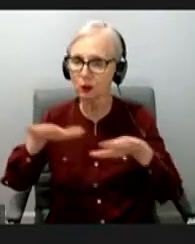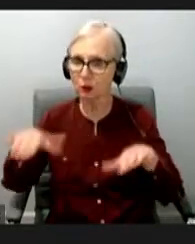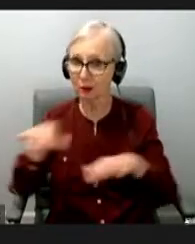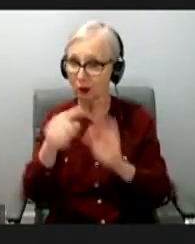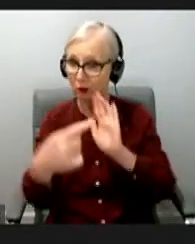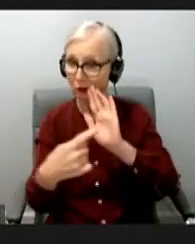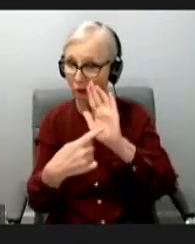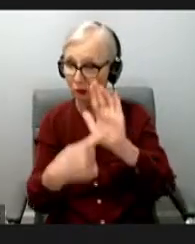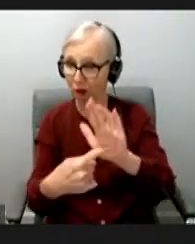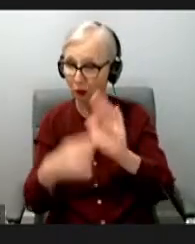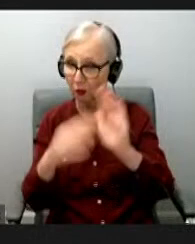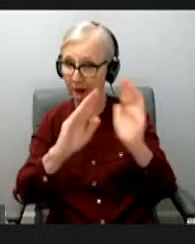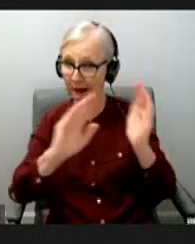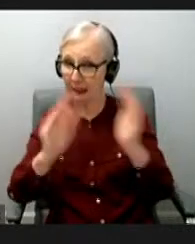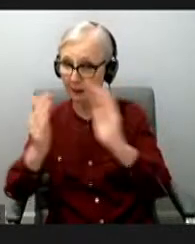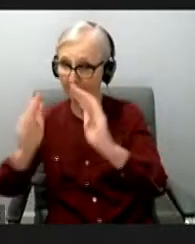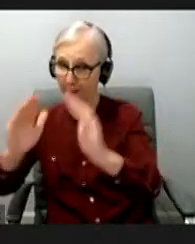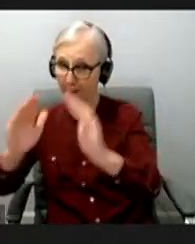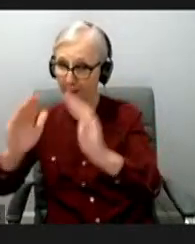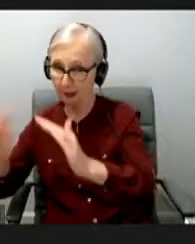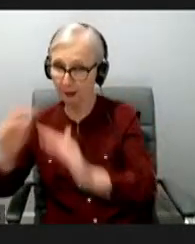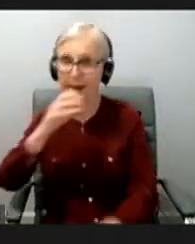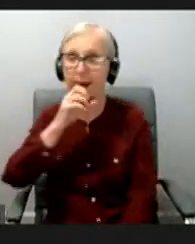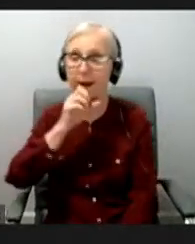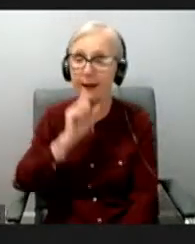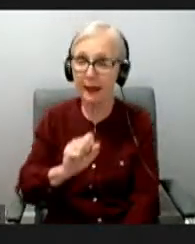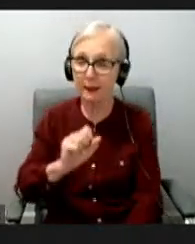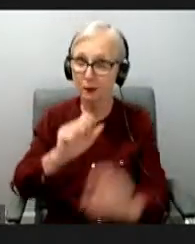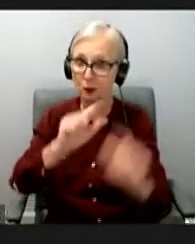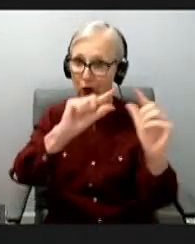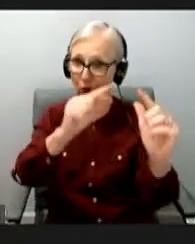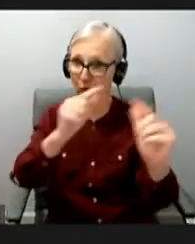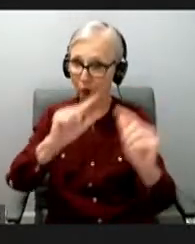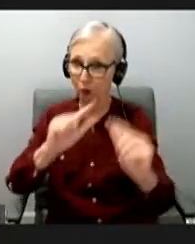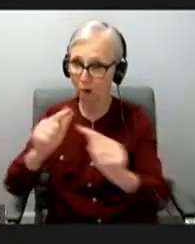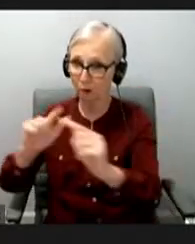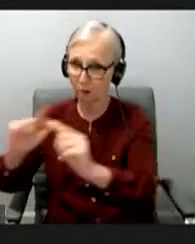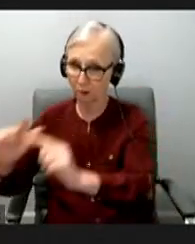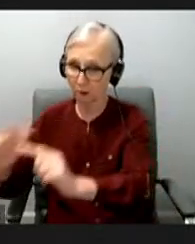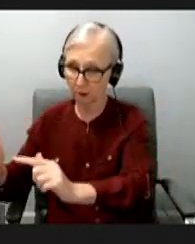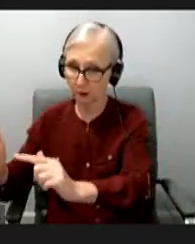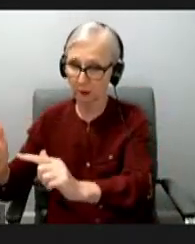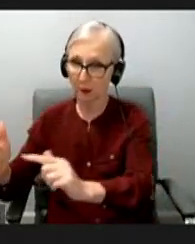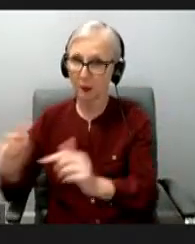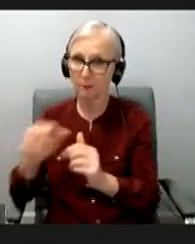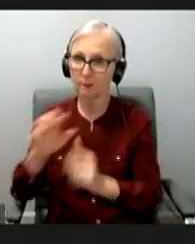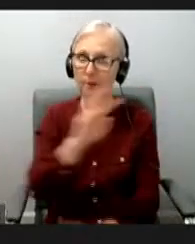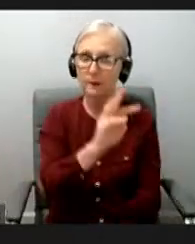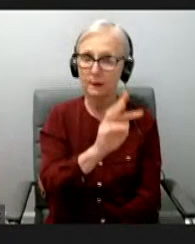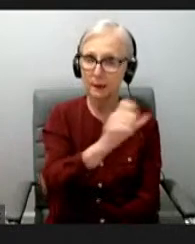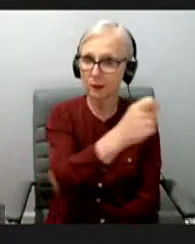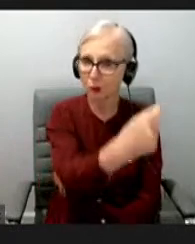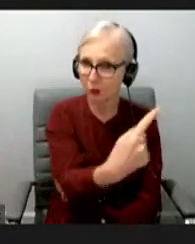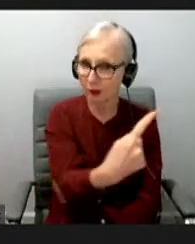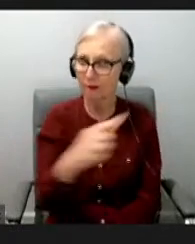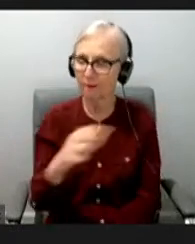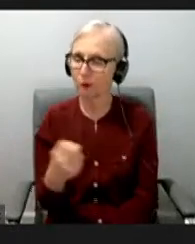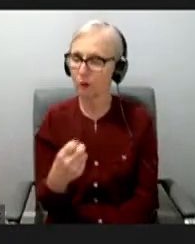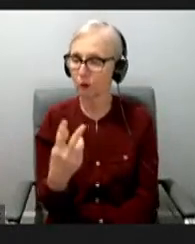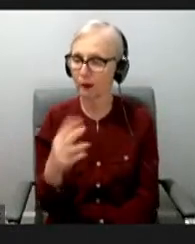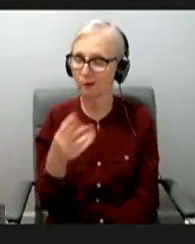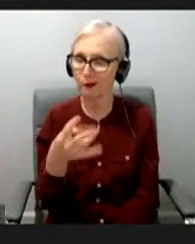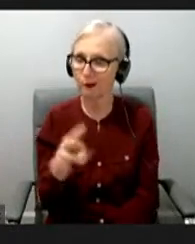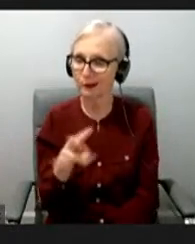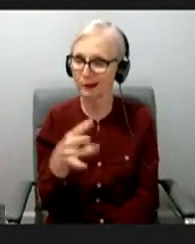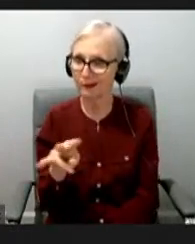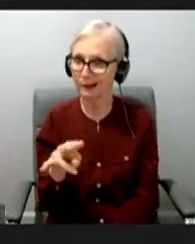you a comparison of rates that we are seeing in various pediatric age groups, so 6 to 11, 12 to 17, 0 to 5,